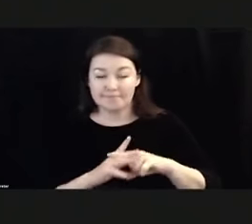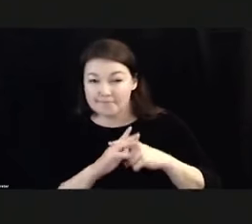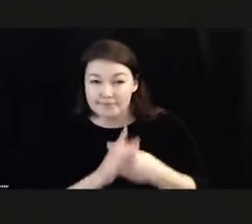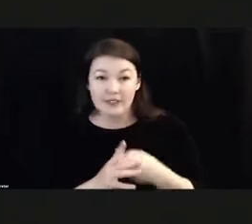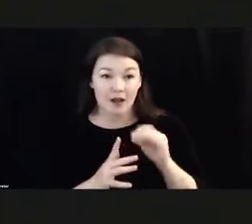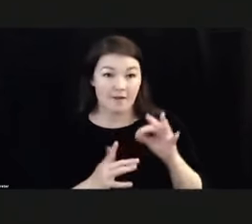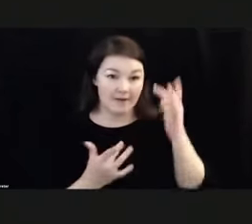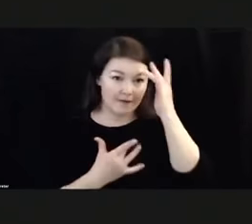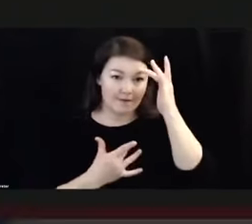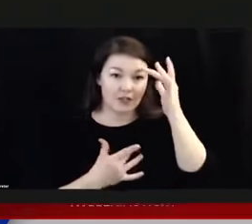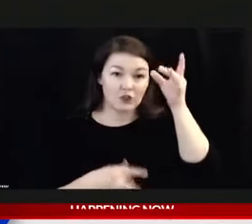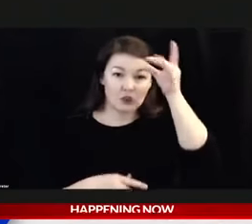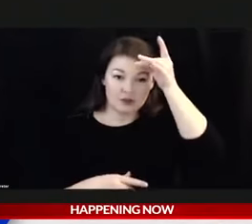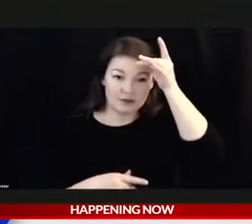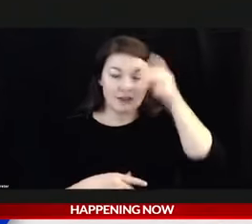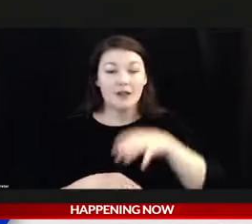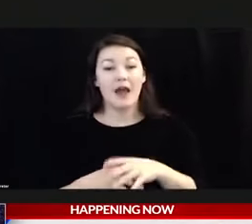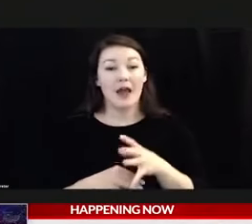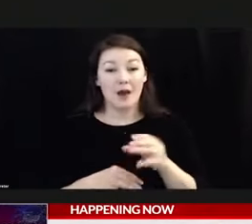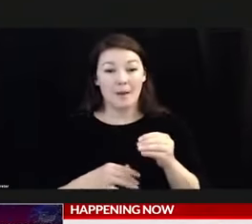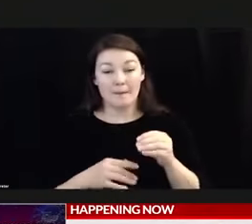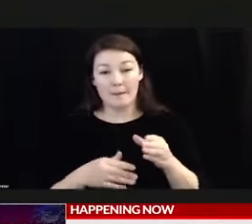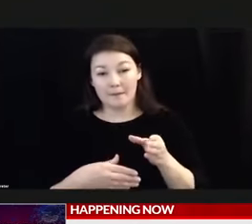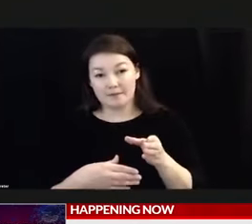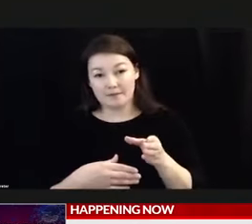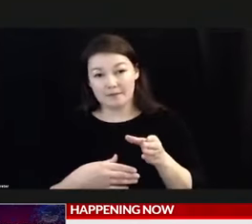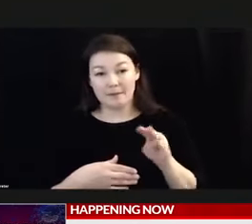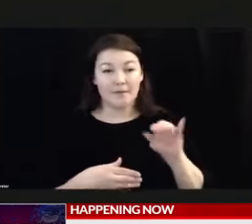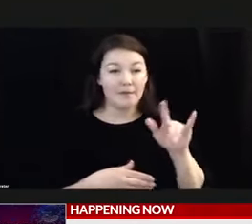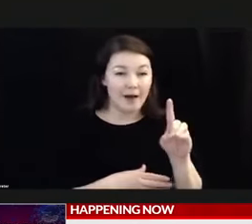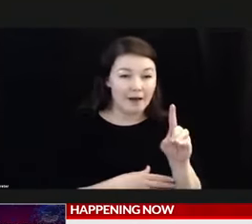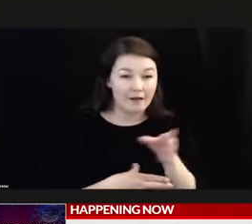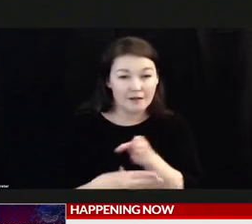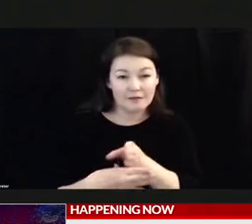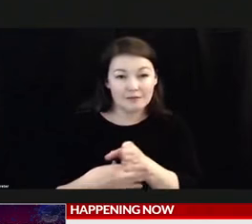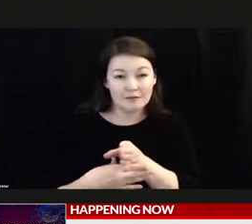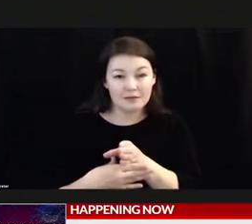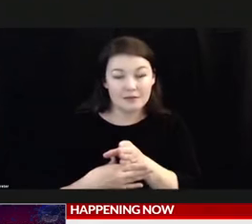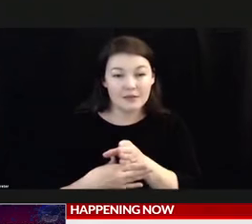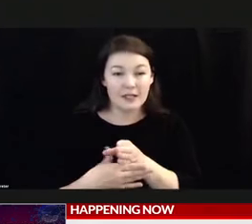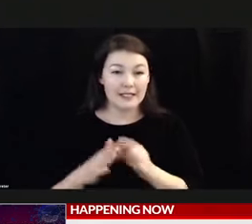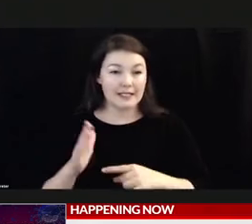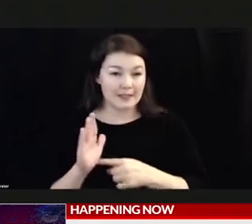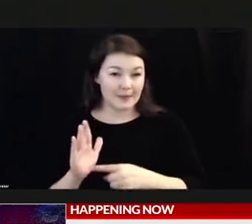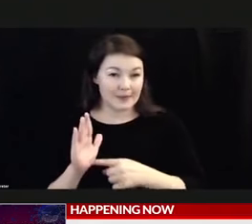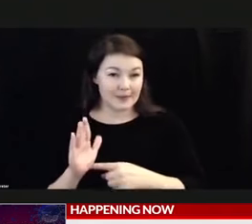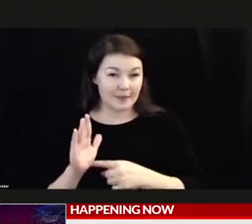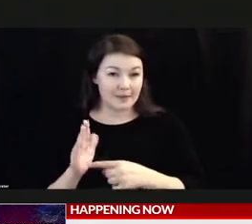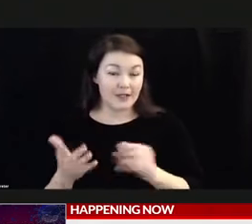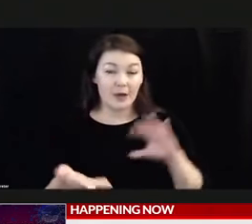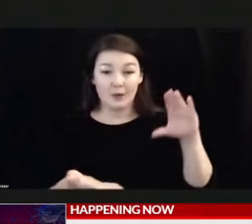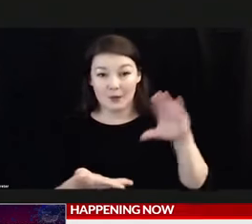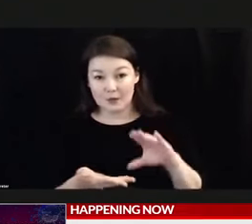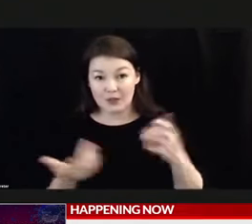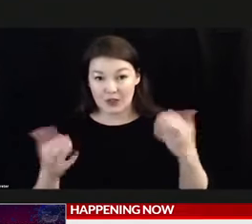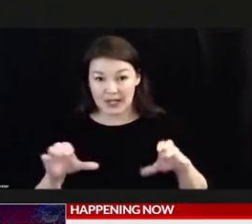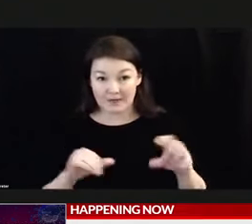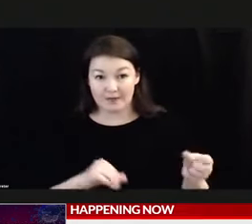mild to moderate symptoms, and you're older or at risk. This can reduce the likelihood of you being hospitalized